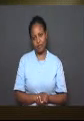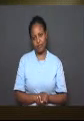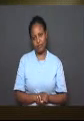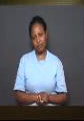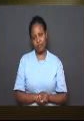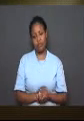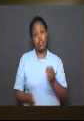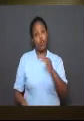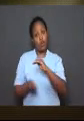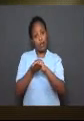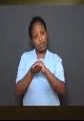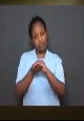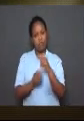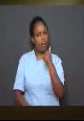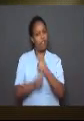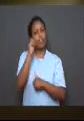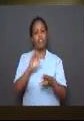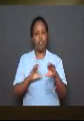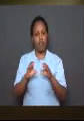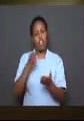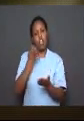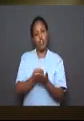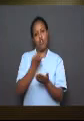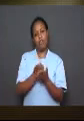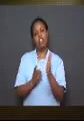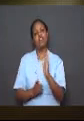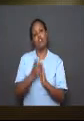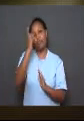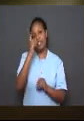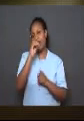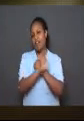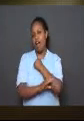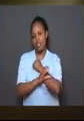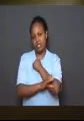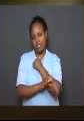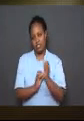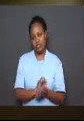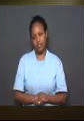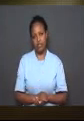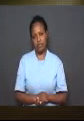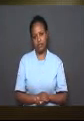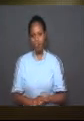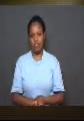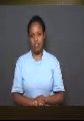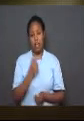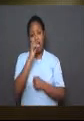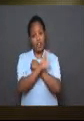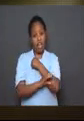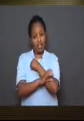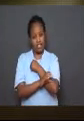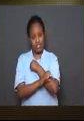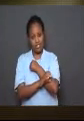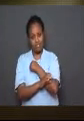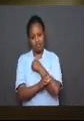Corruption also affects the economic development of a country. If a nation is seen to